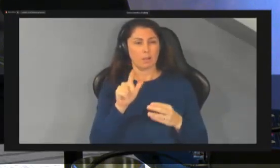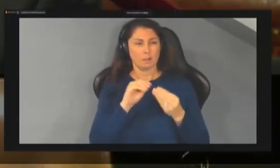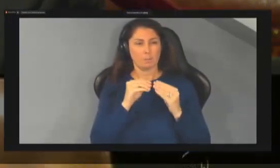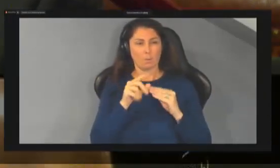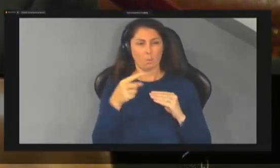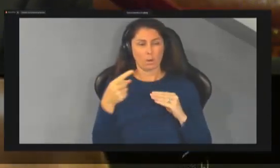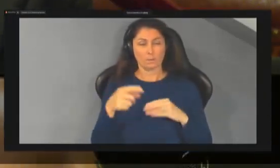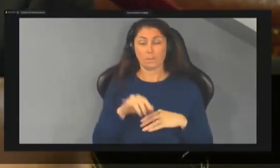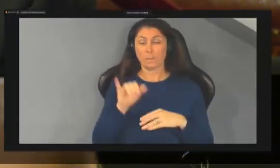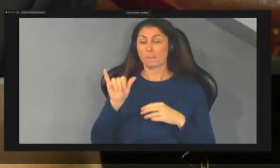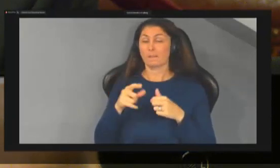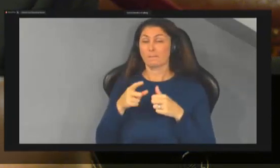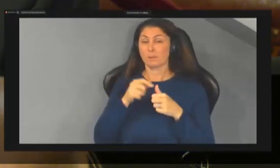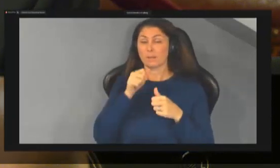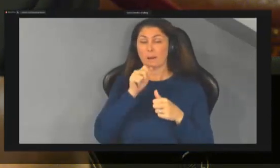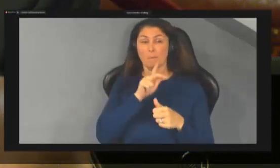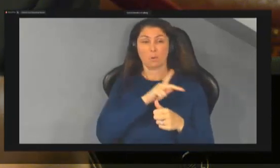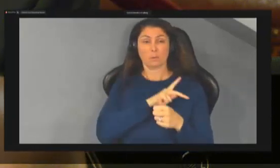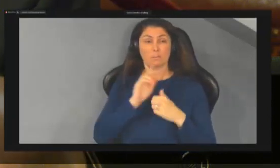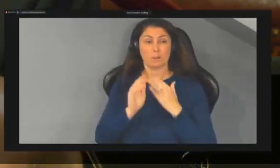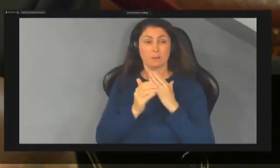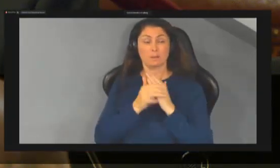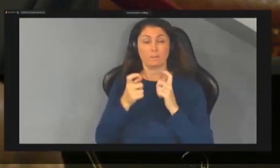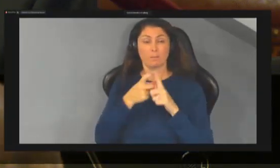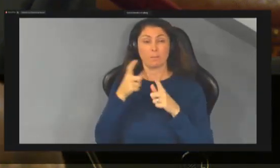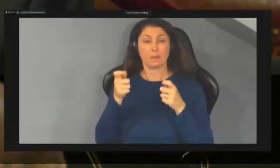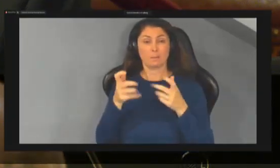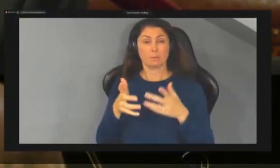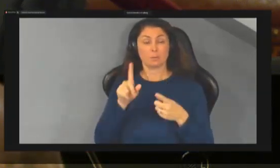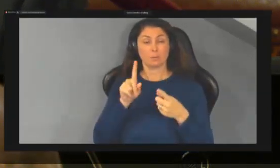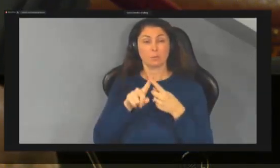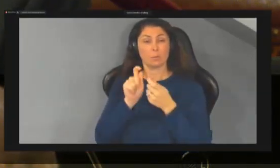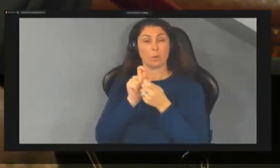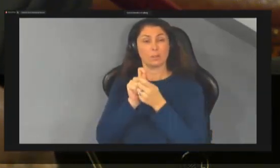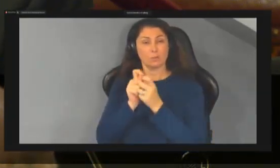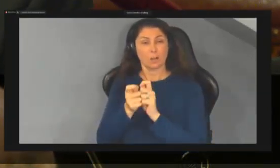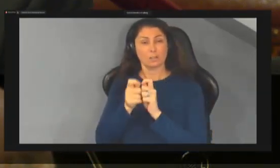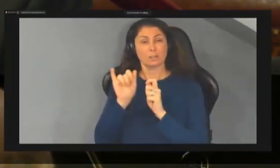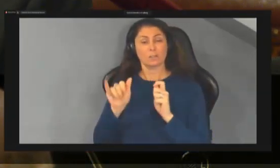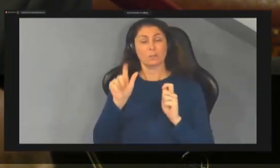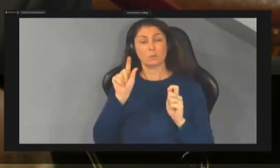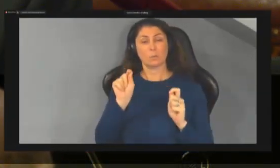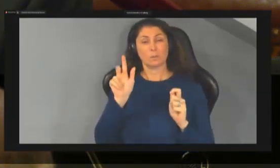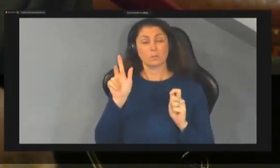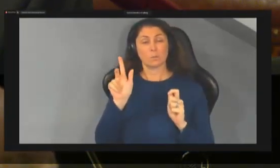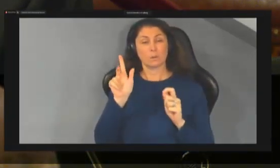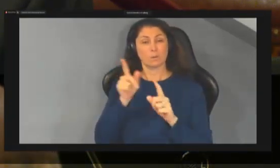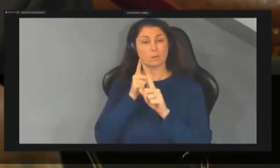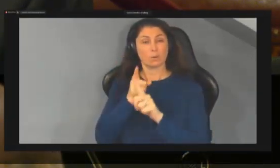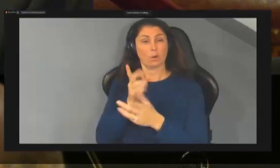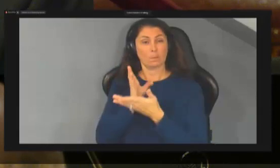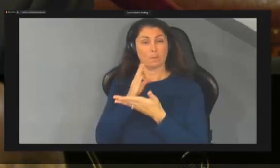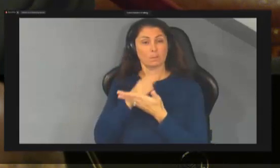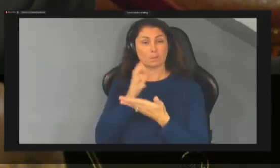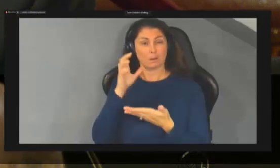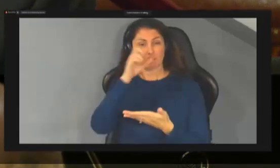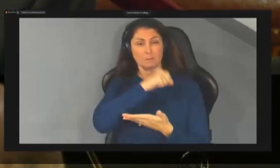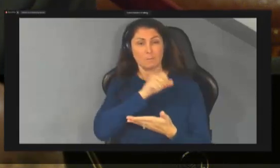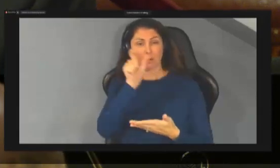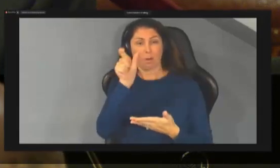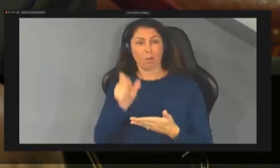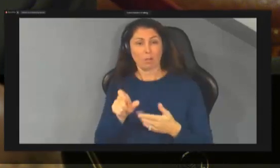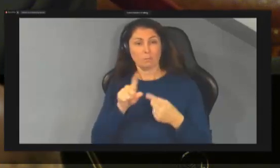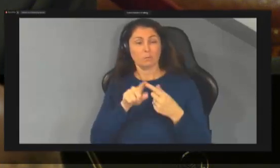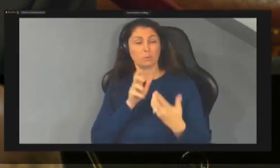The first non-personnel amendment from the administration is to adjust the 2023 target budget estimate column to match